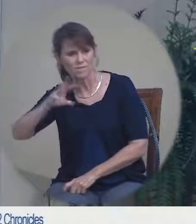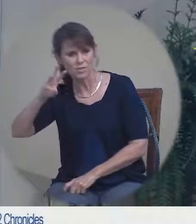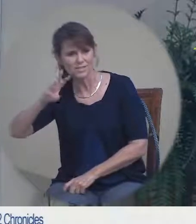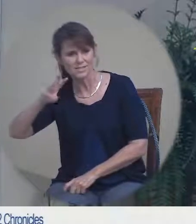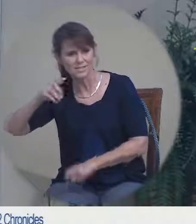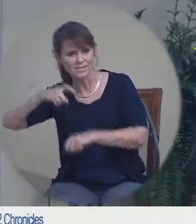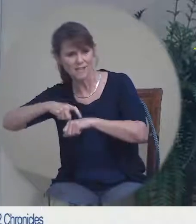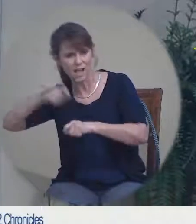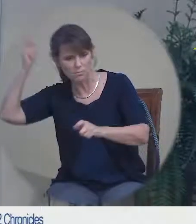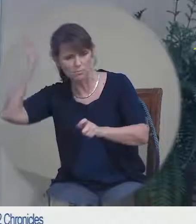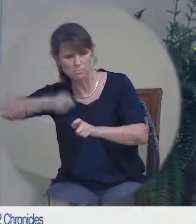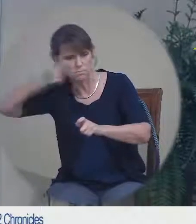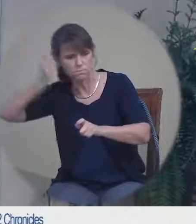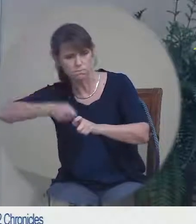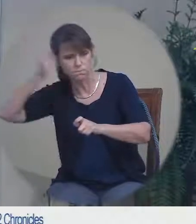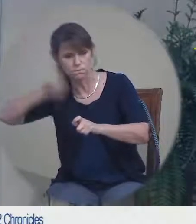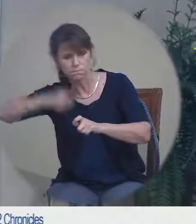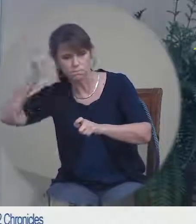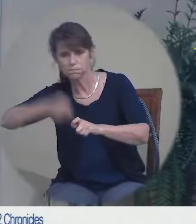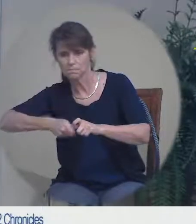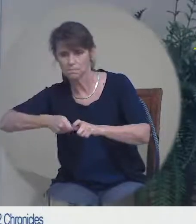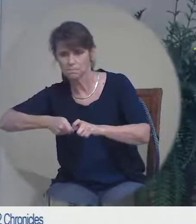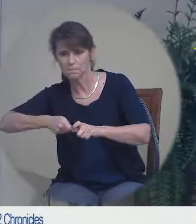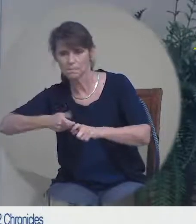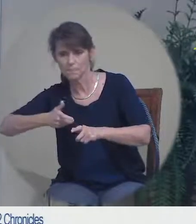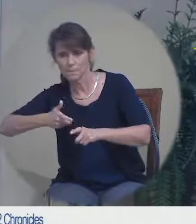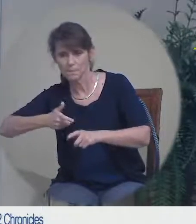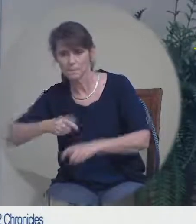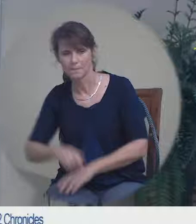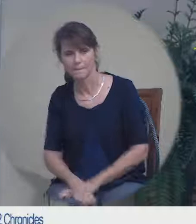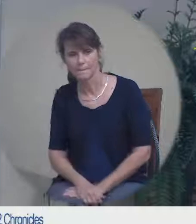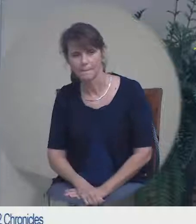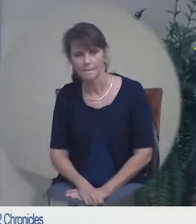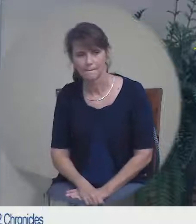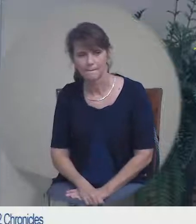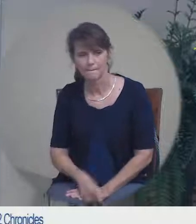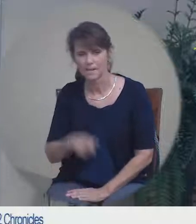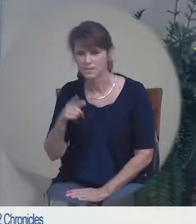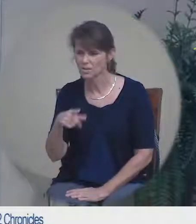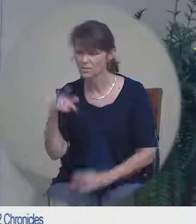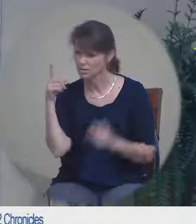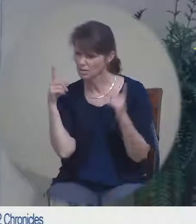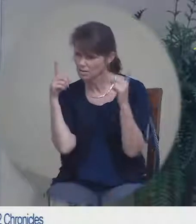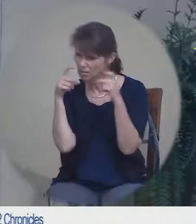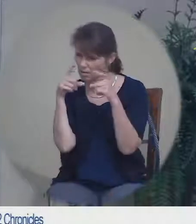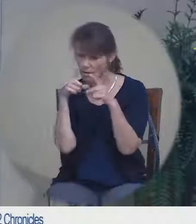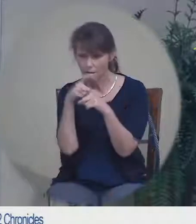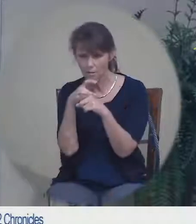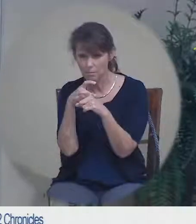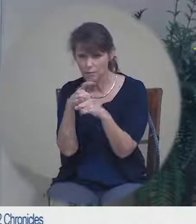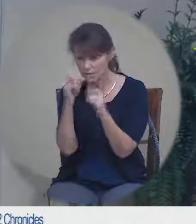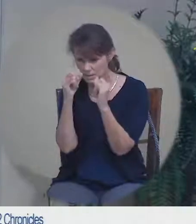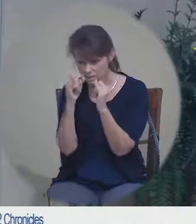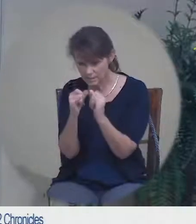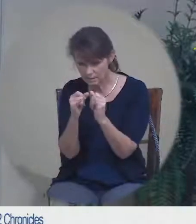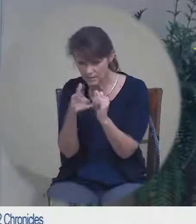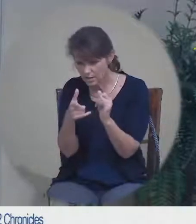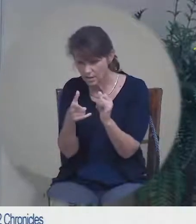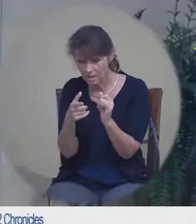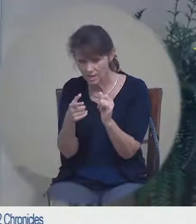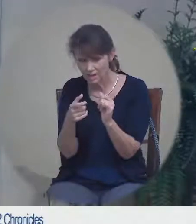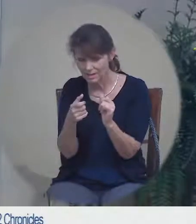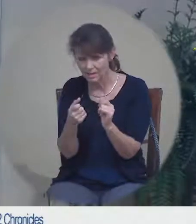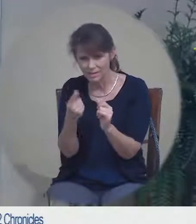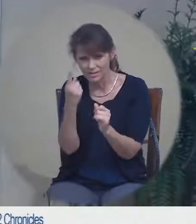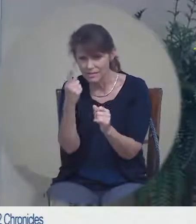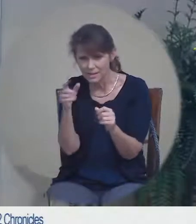times. So the only reason I put these up there is this just is a kind of a complex individual that I can't get a handle on. So he follows